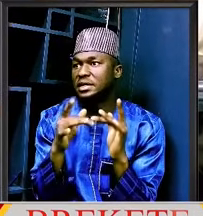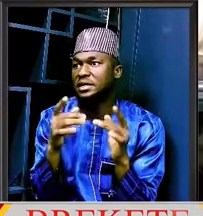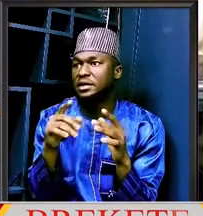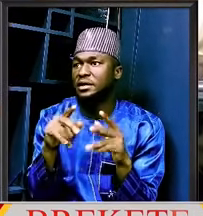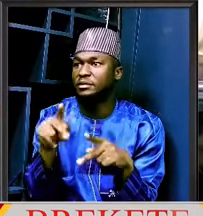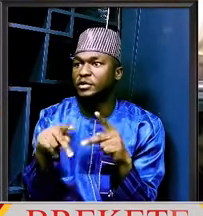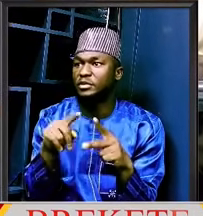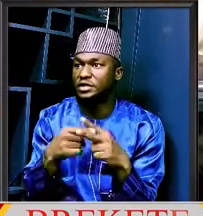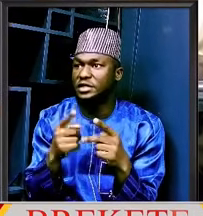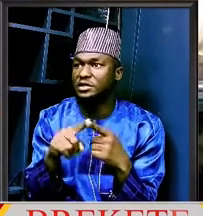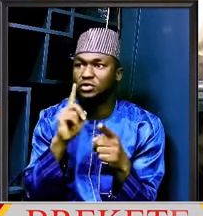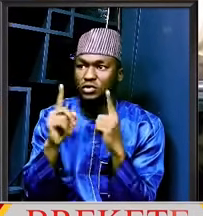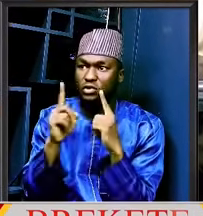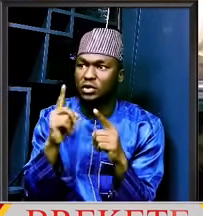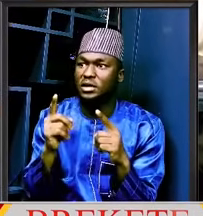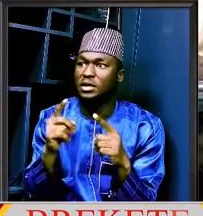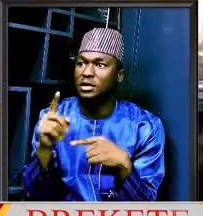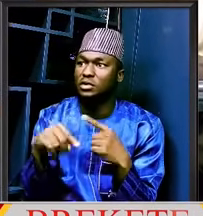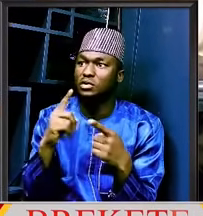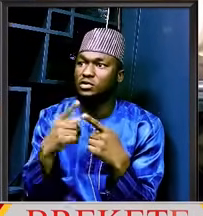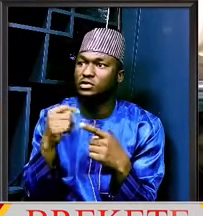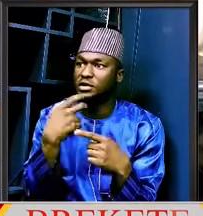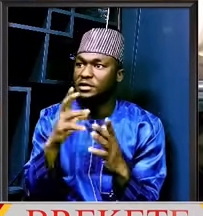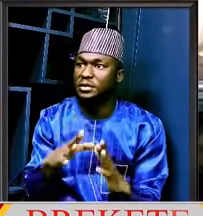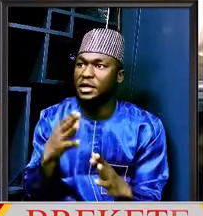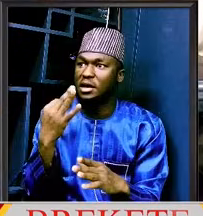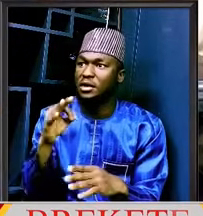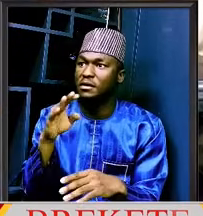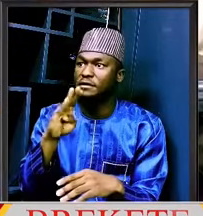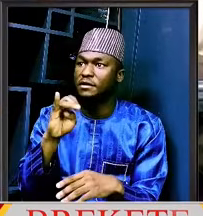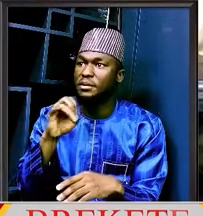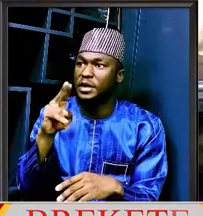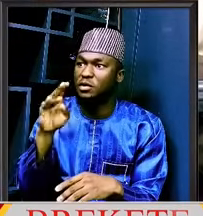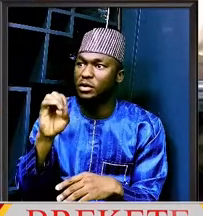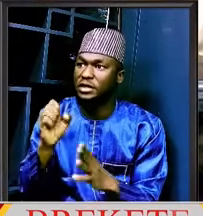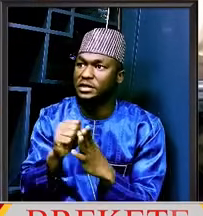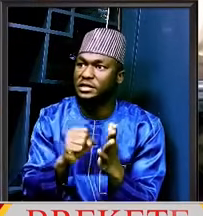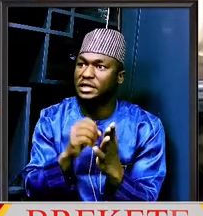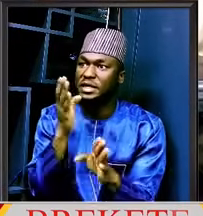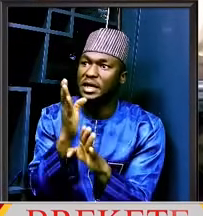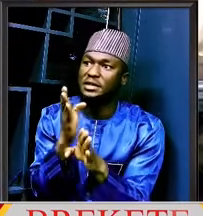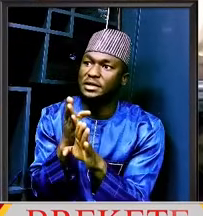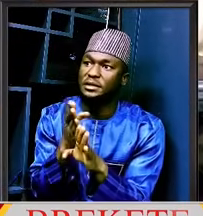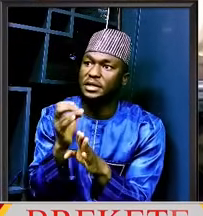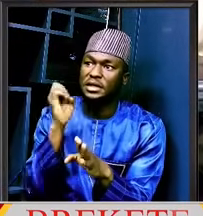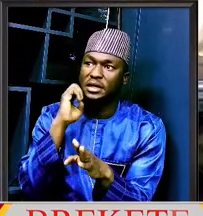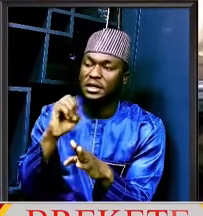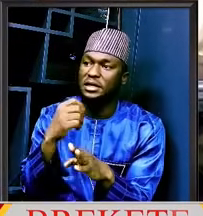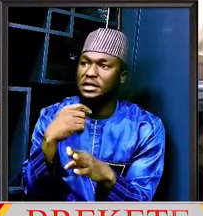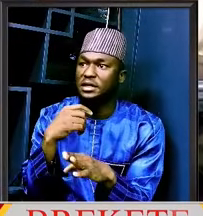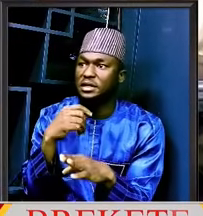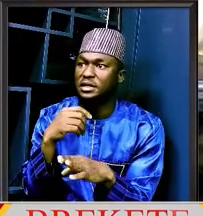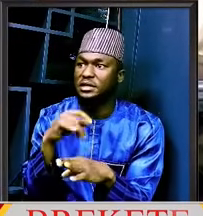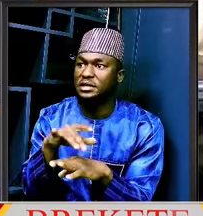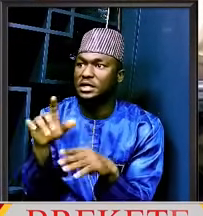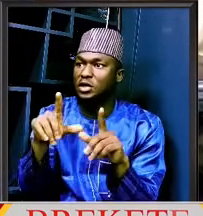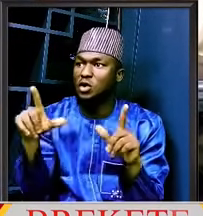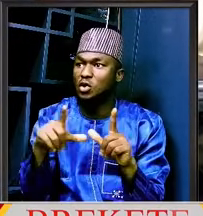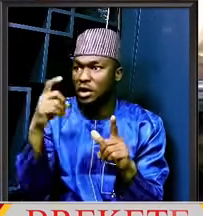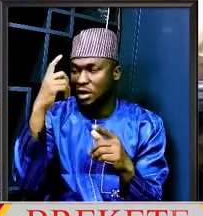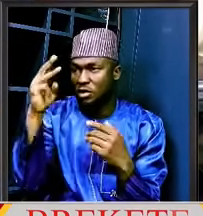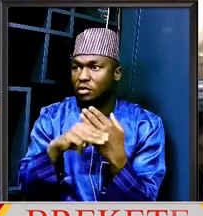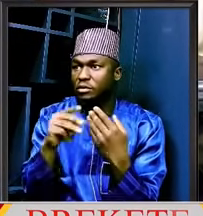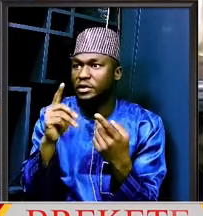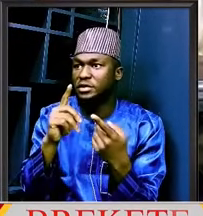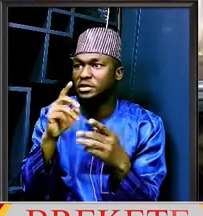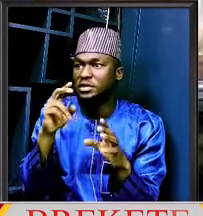started talking about it. I reached out to the speaker of Benue State Assembly. So he sent the local government chairman